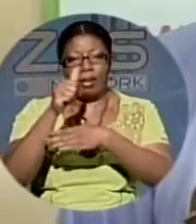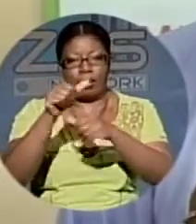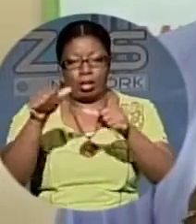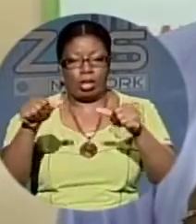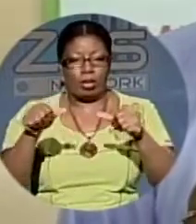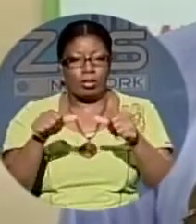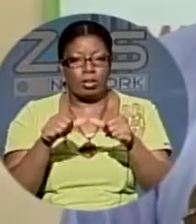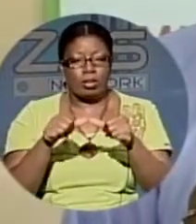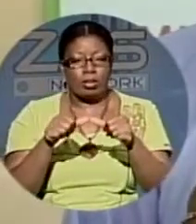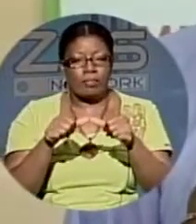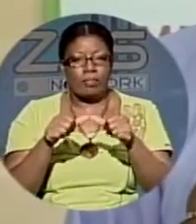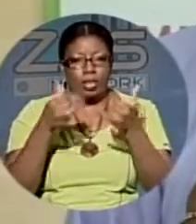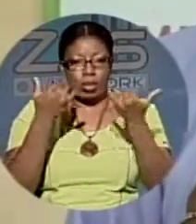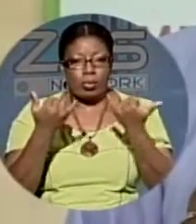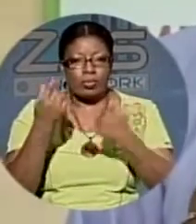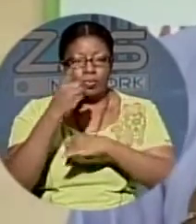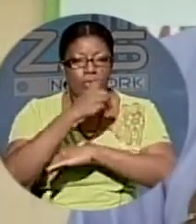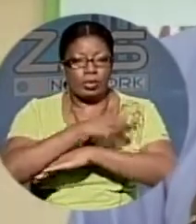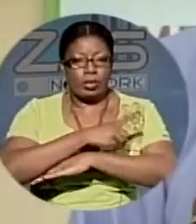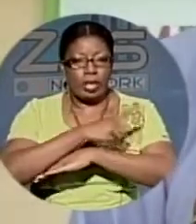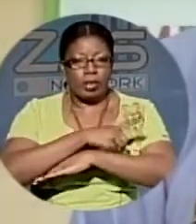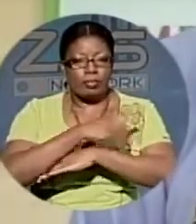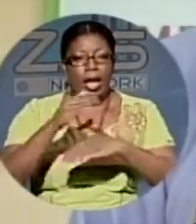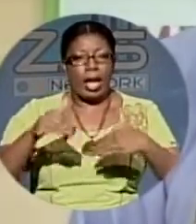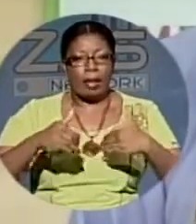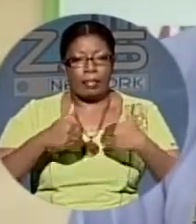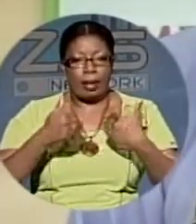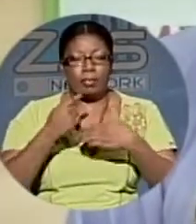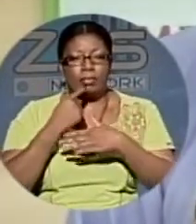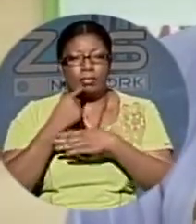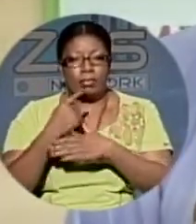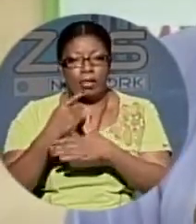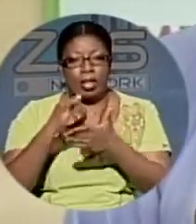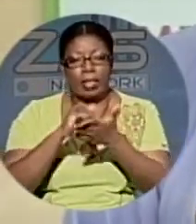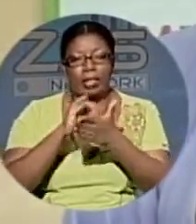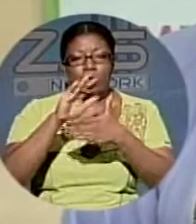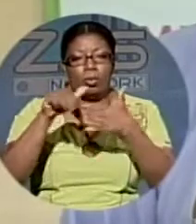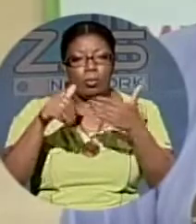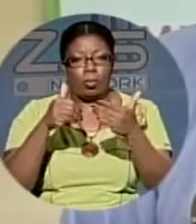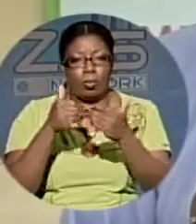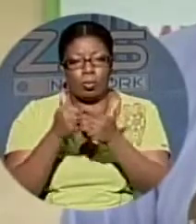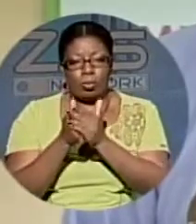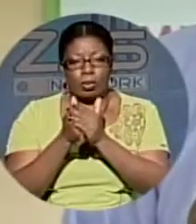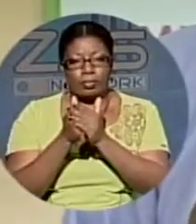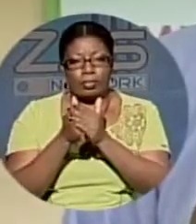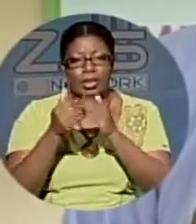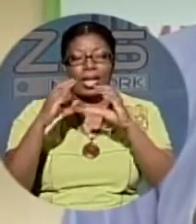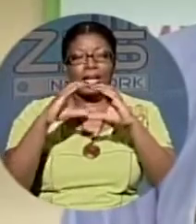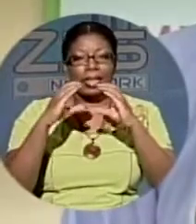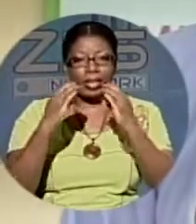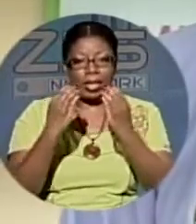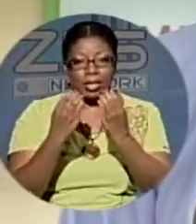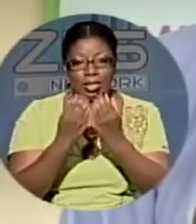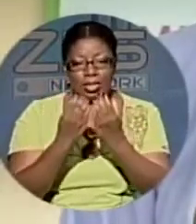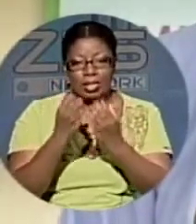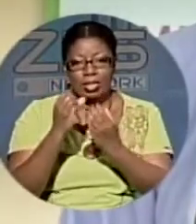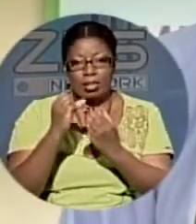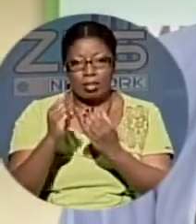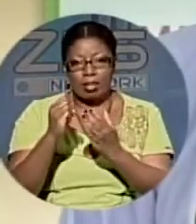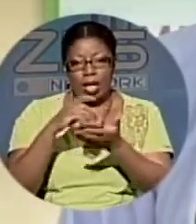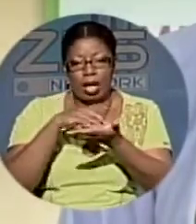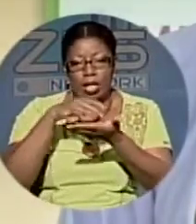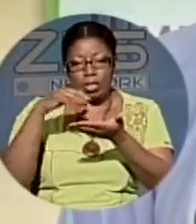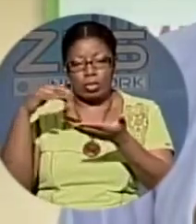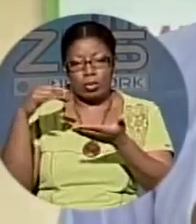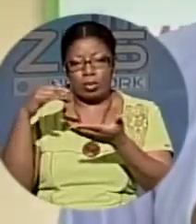Now, today, I am happy to report that all classes that our students